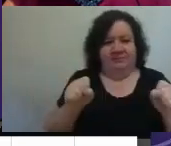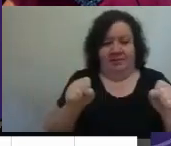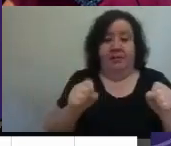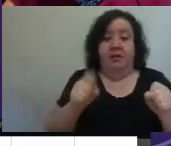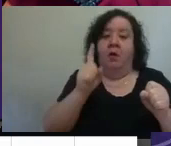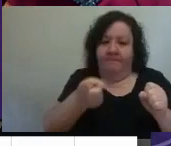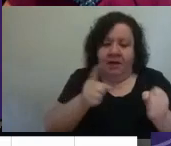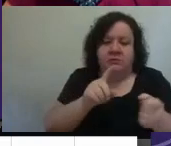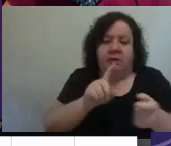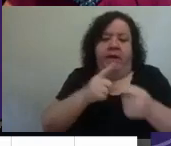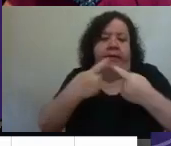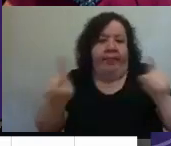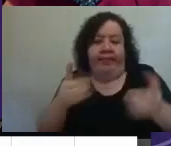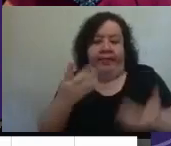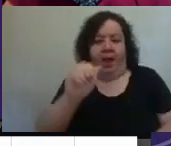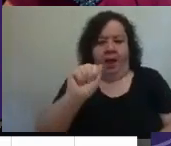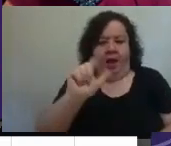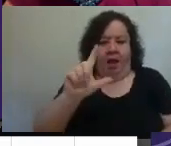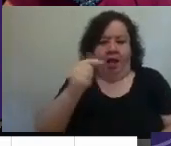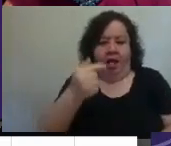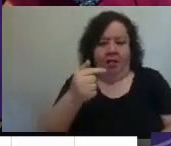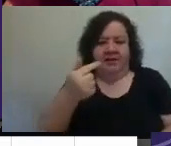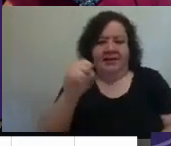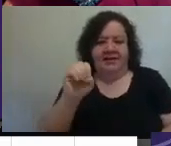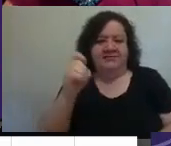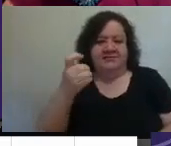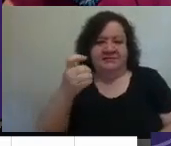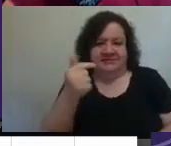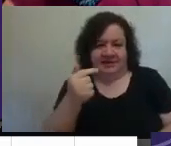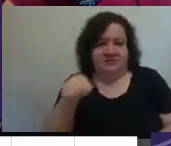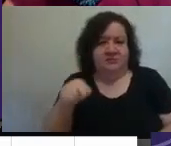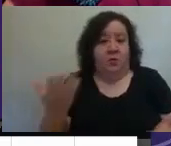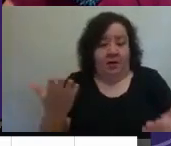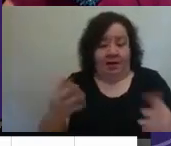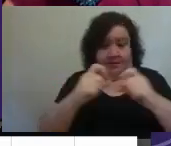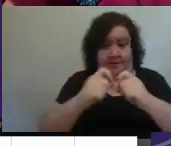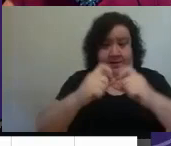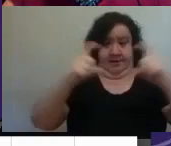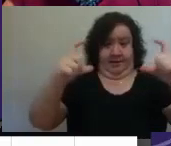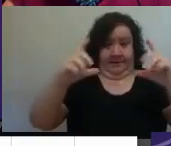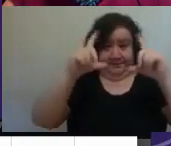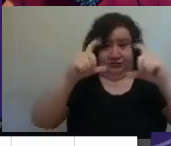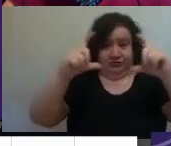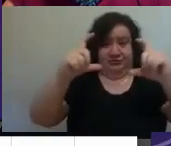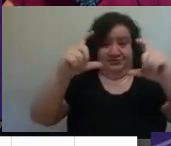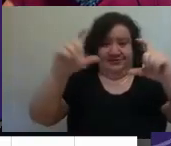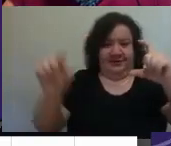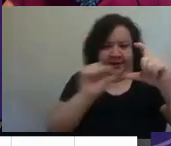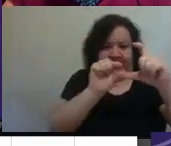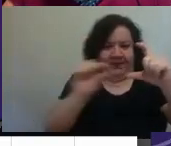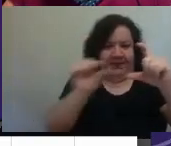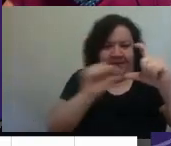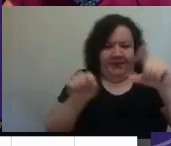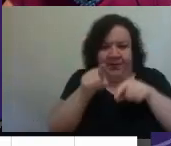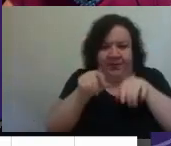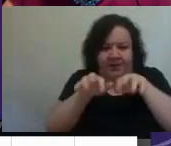the picture to make it accessible for screen readers. The third way is description. Description